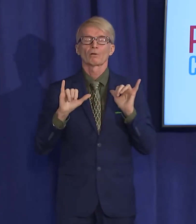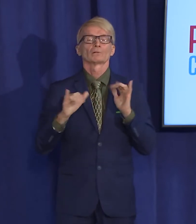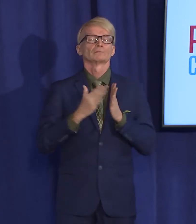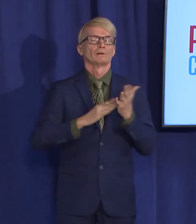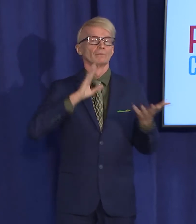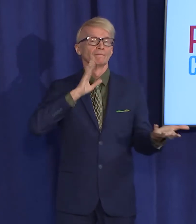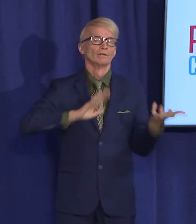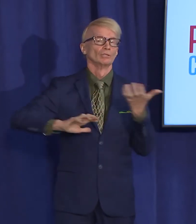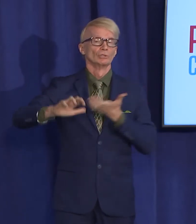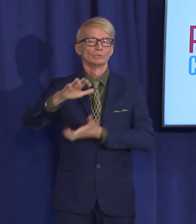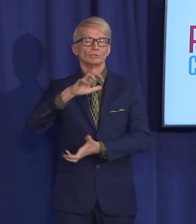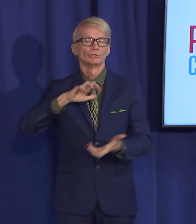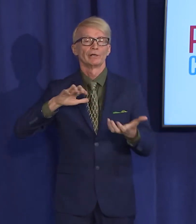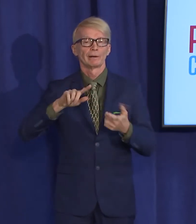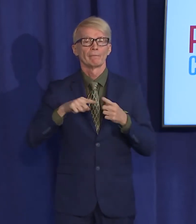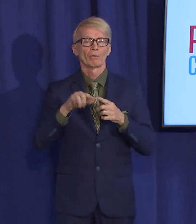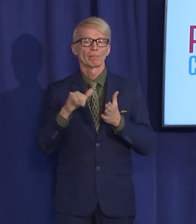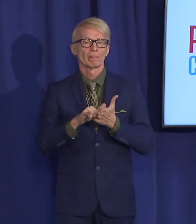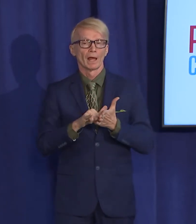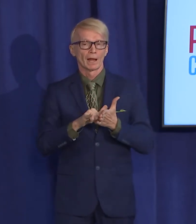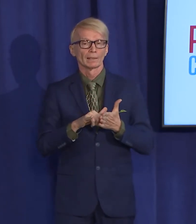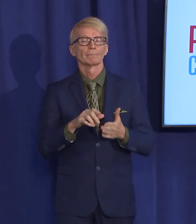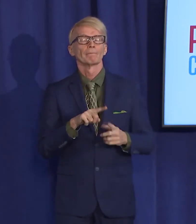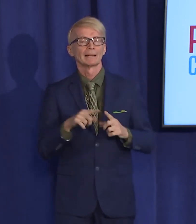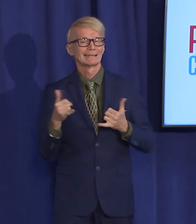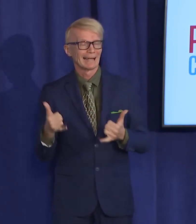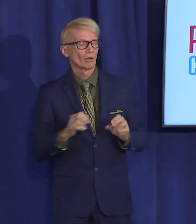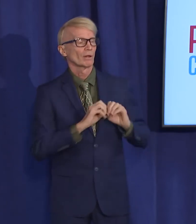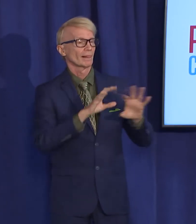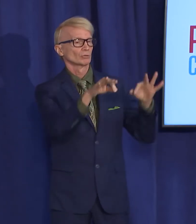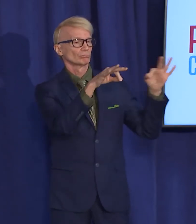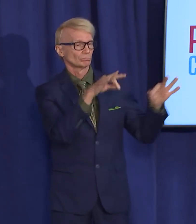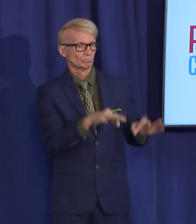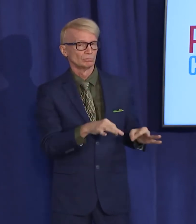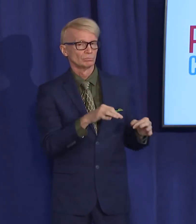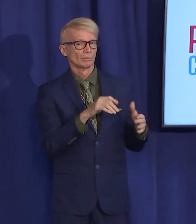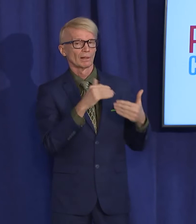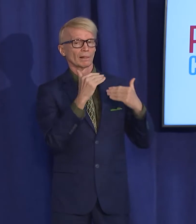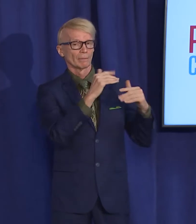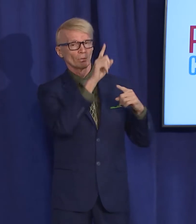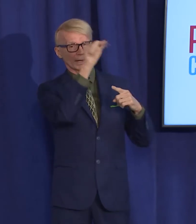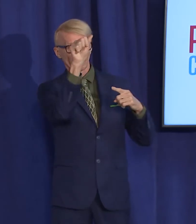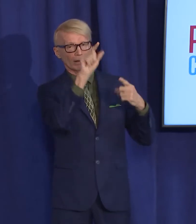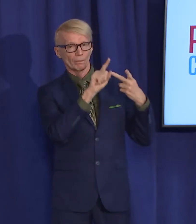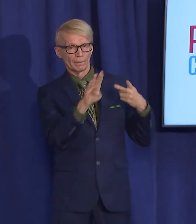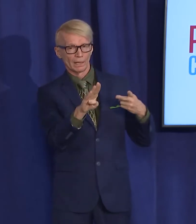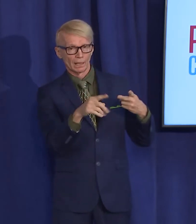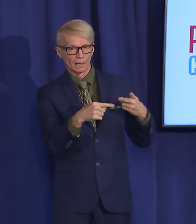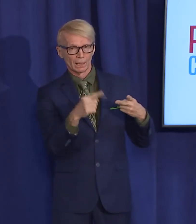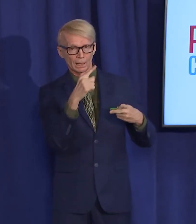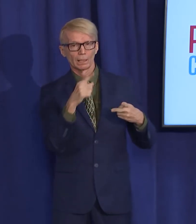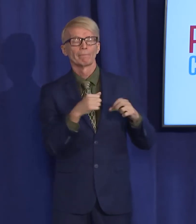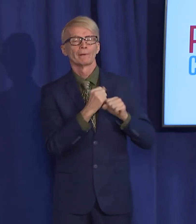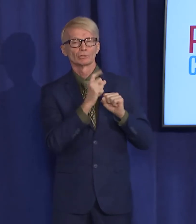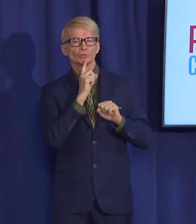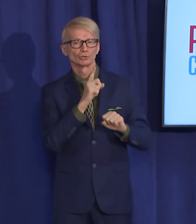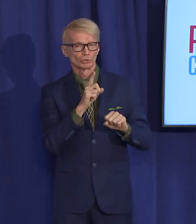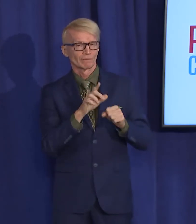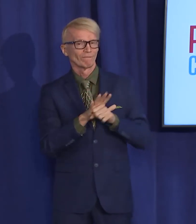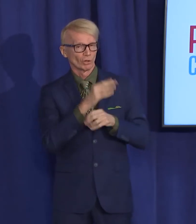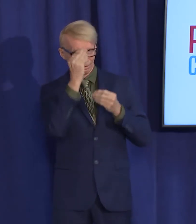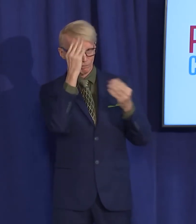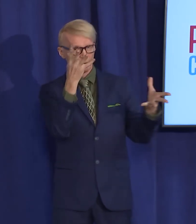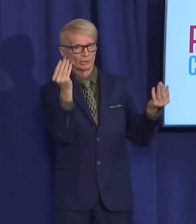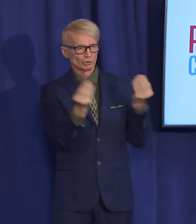confusion over that fact. So we have made it clear what phase we're in, and we are continuing to make sure we have full